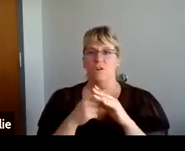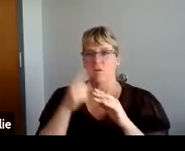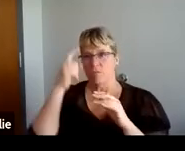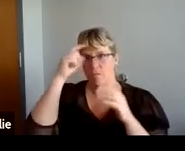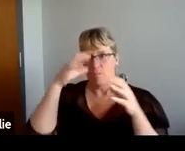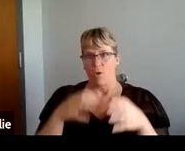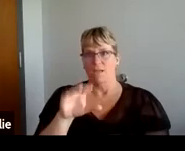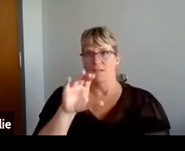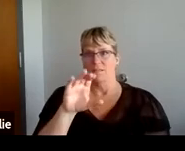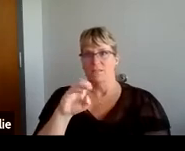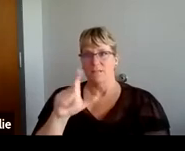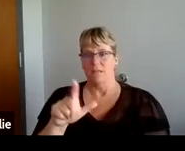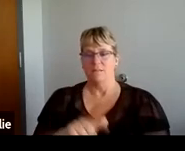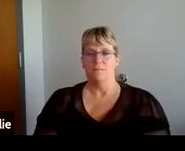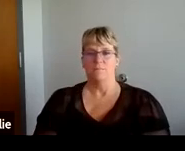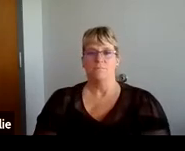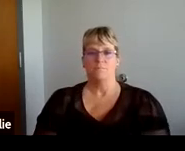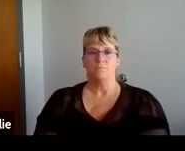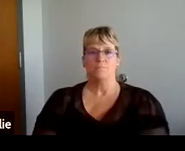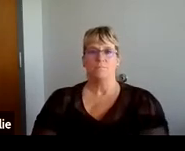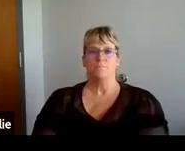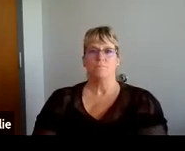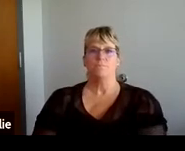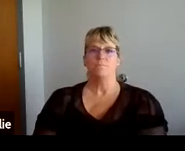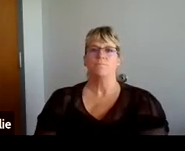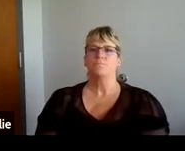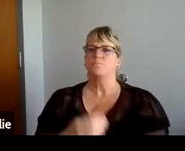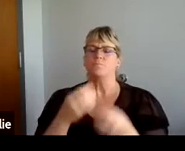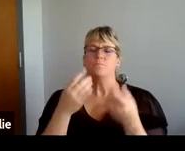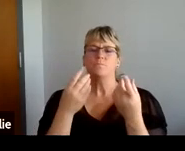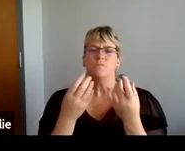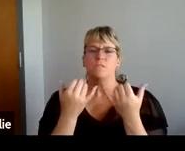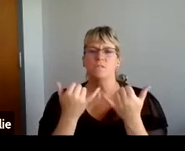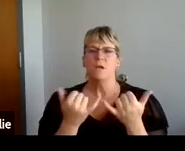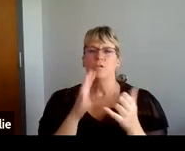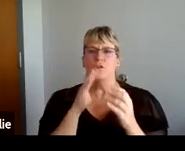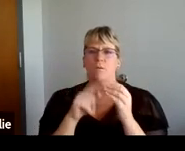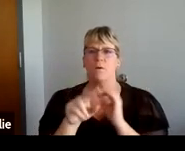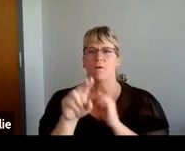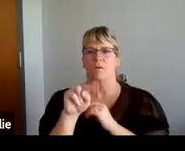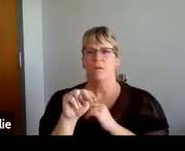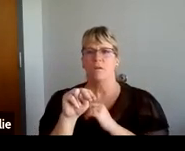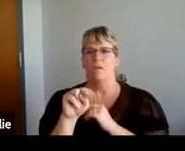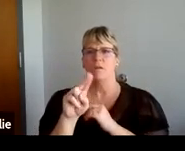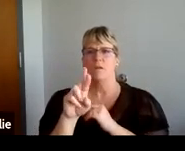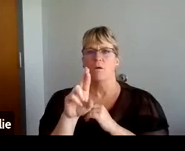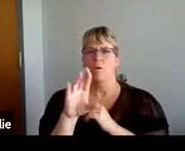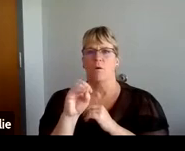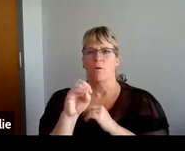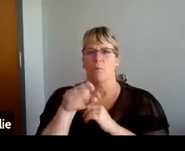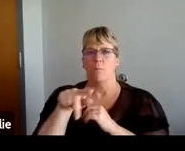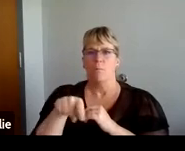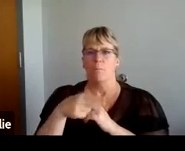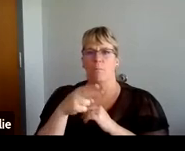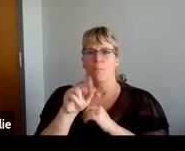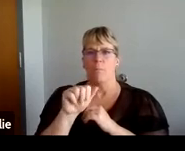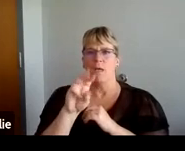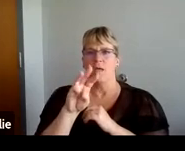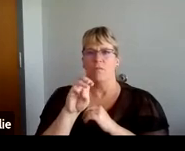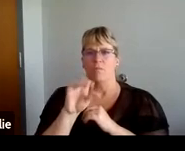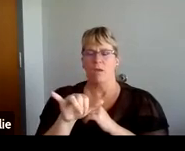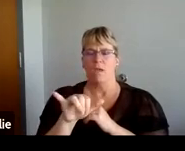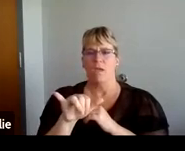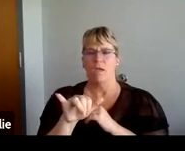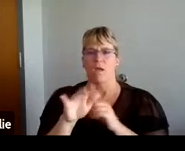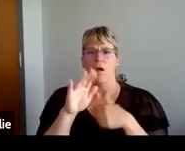cells. So what kind of neural pathways? I know, again, we're looking at the brain here and all